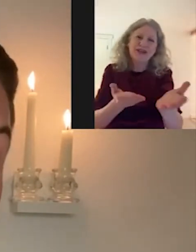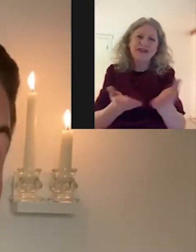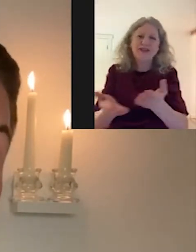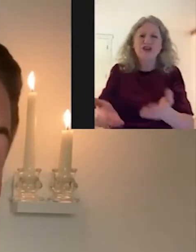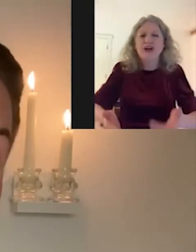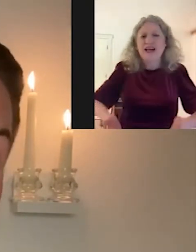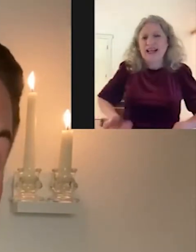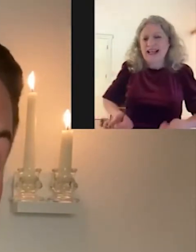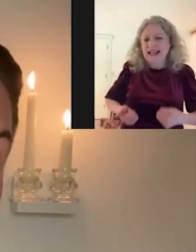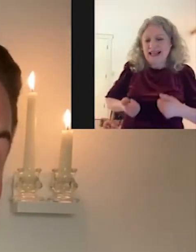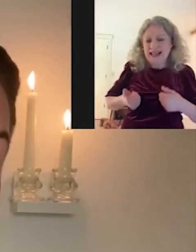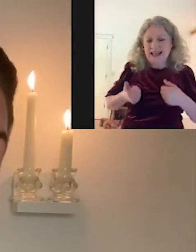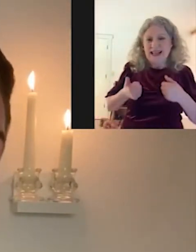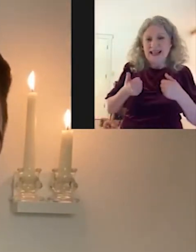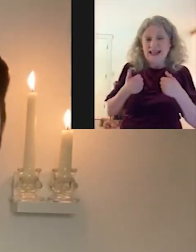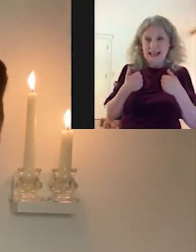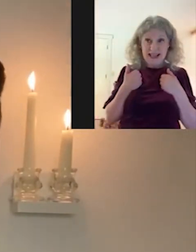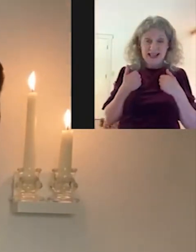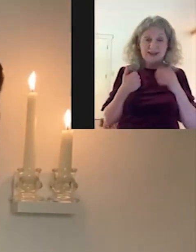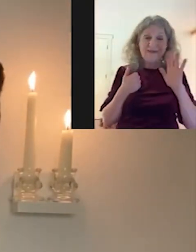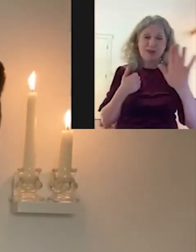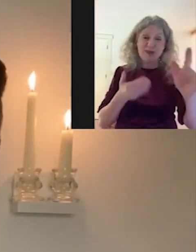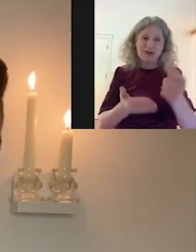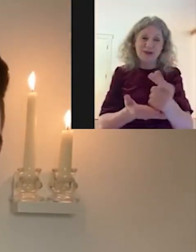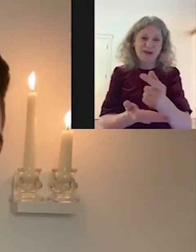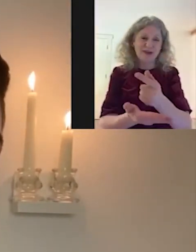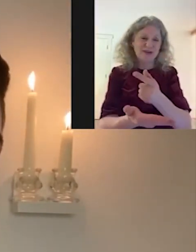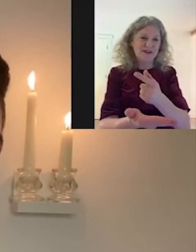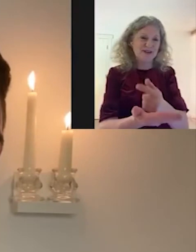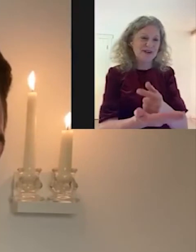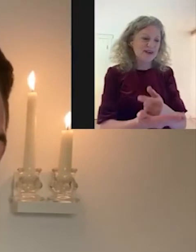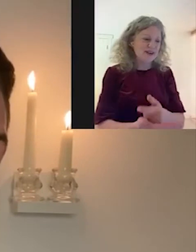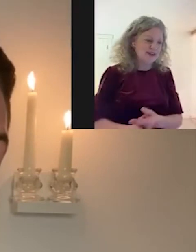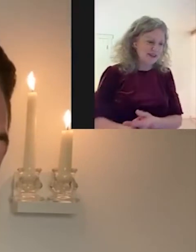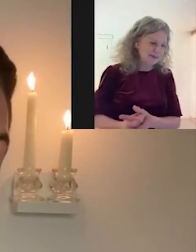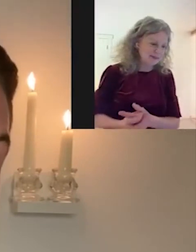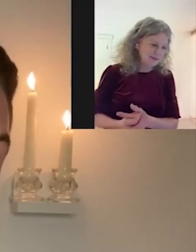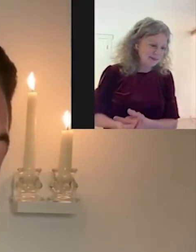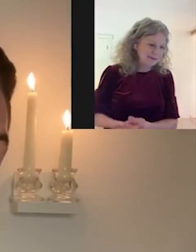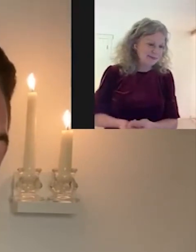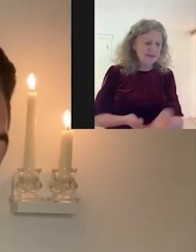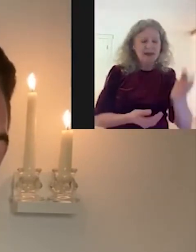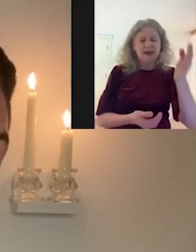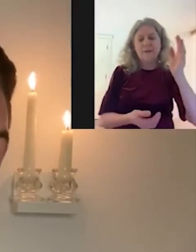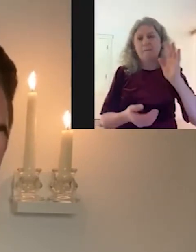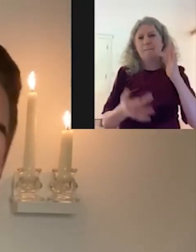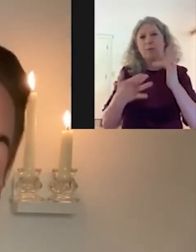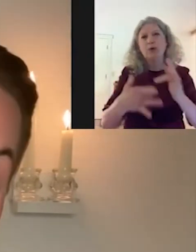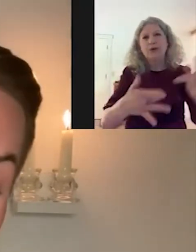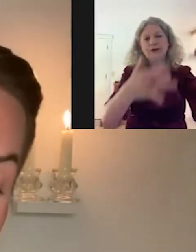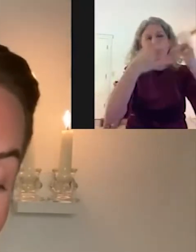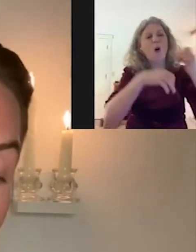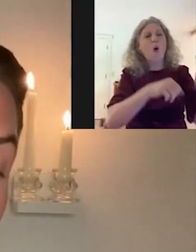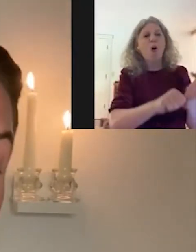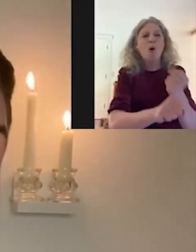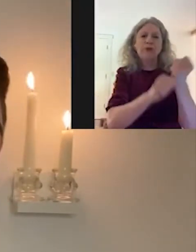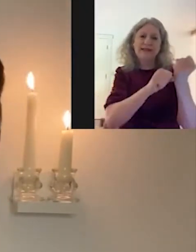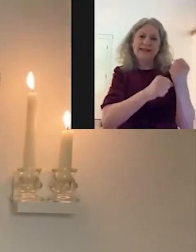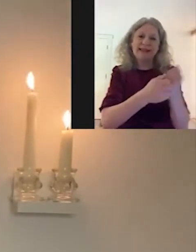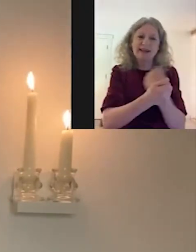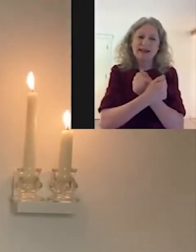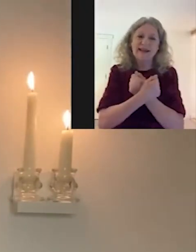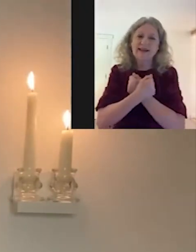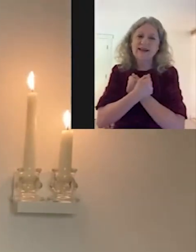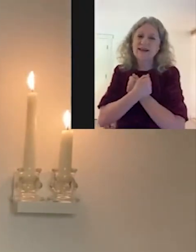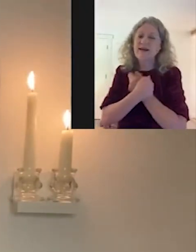your gospel. God of mercy, hold us in love. For all those